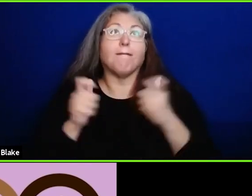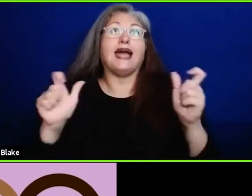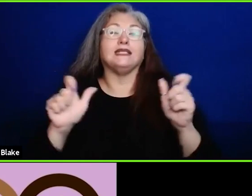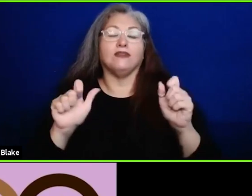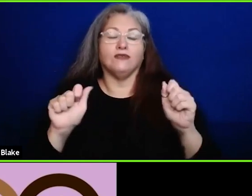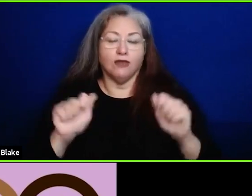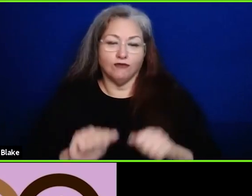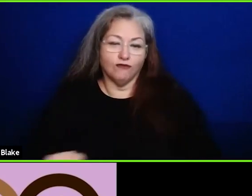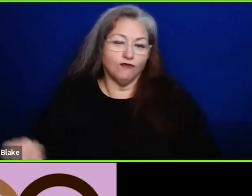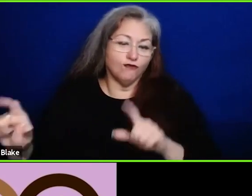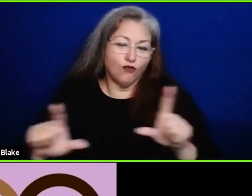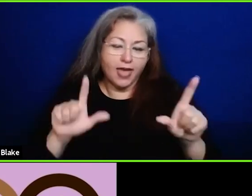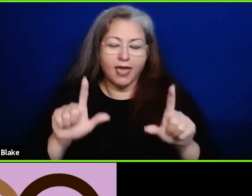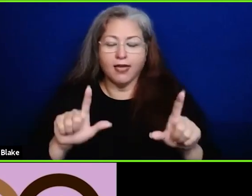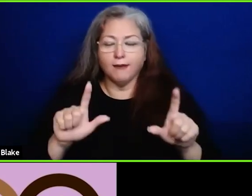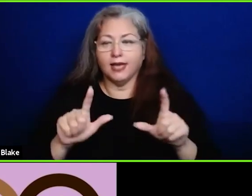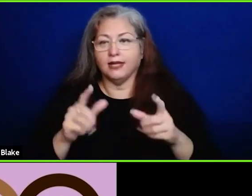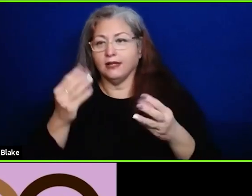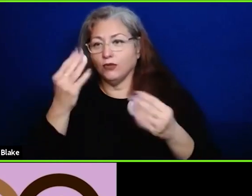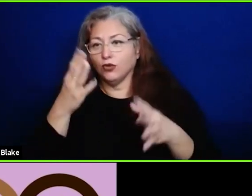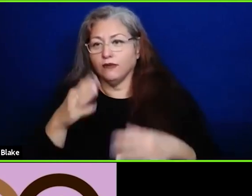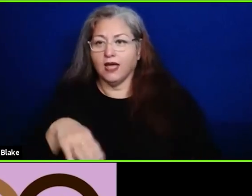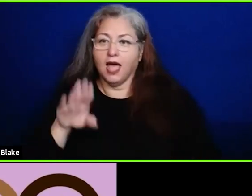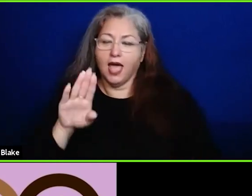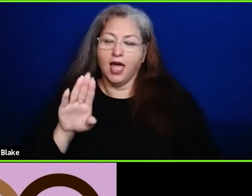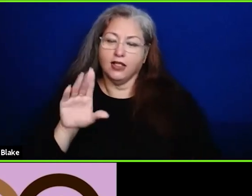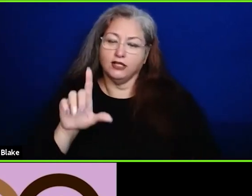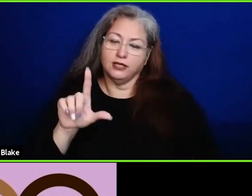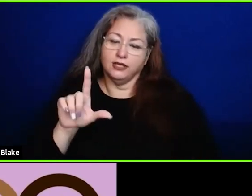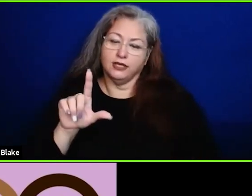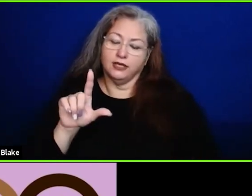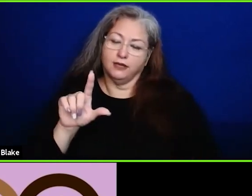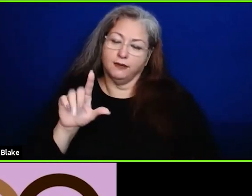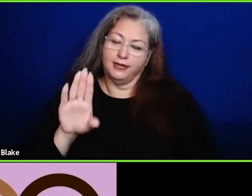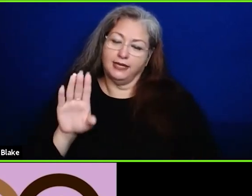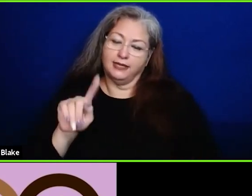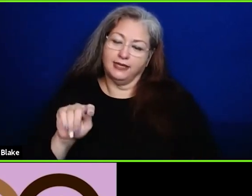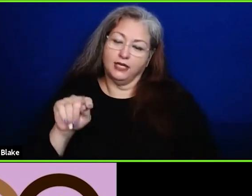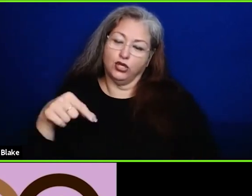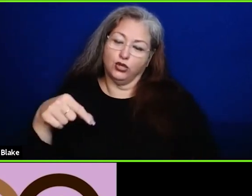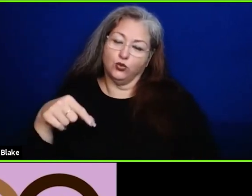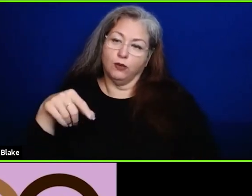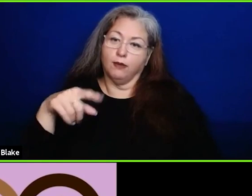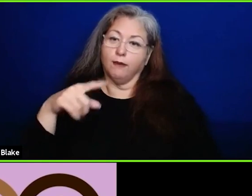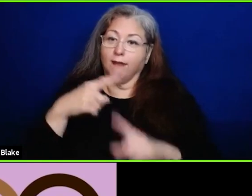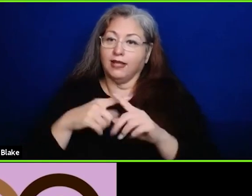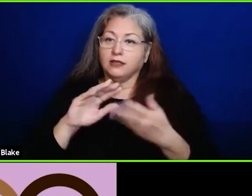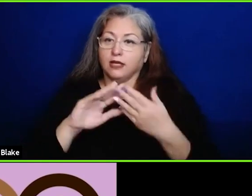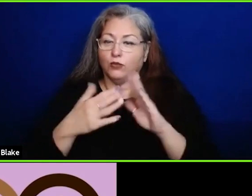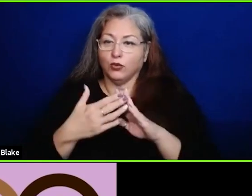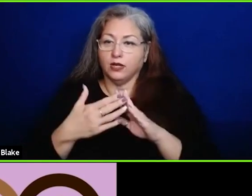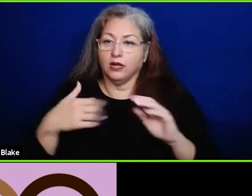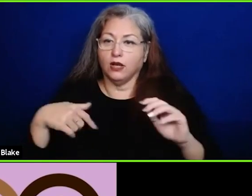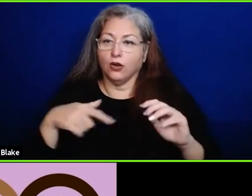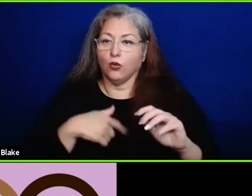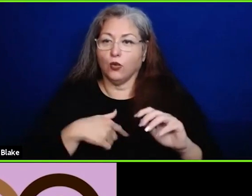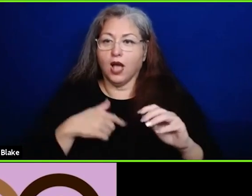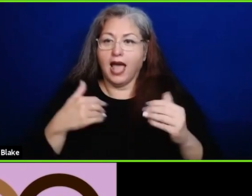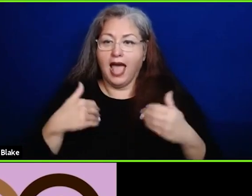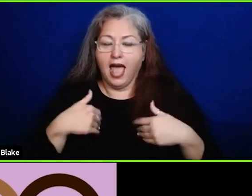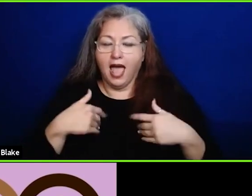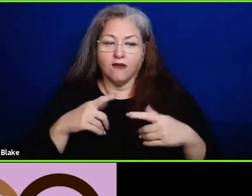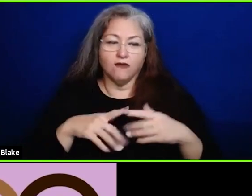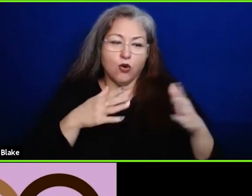beauty of the LGBTQ plus community, where we all have ways to